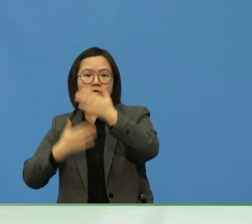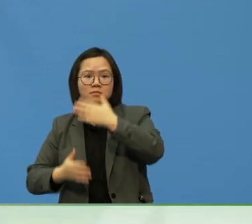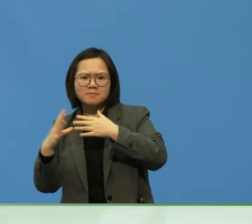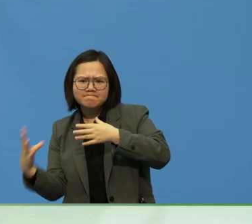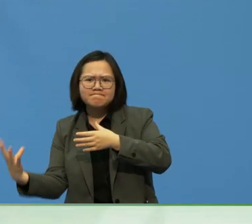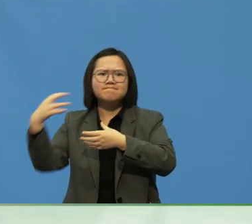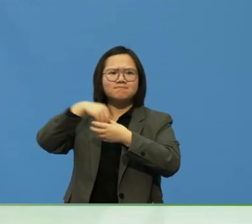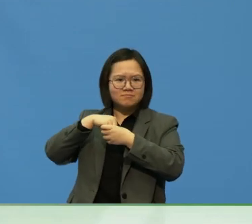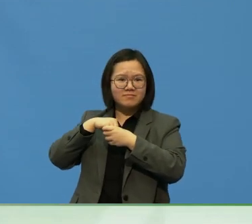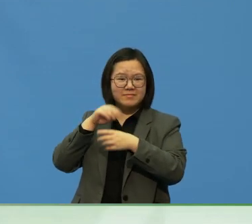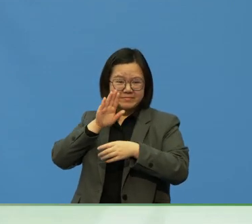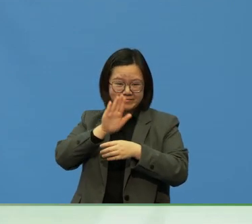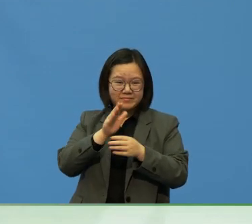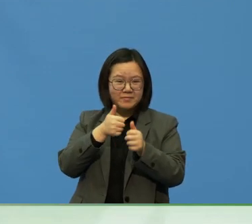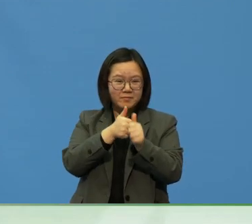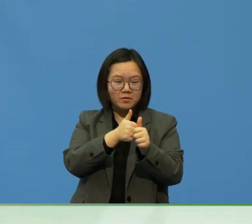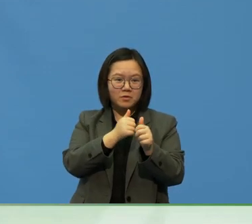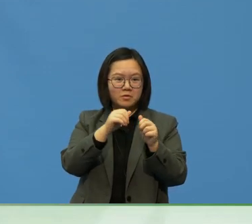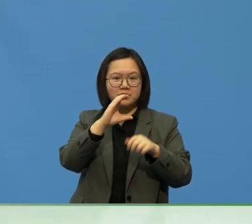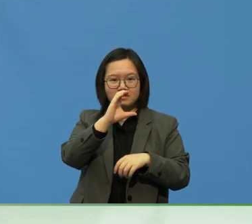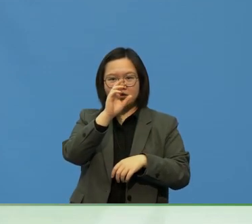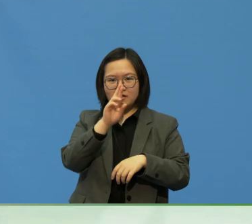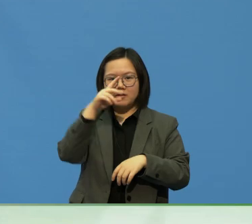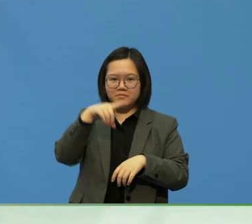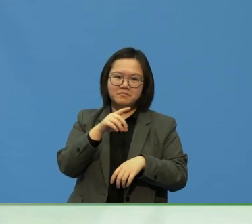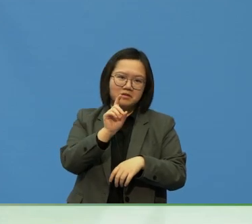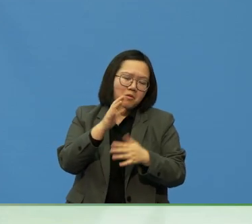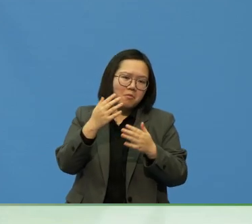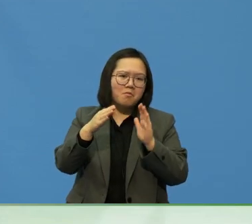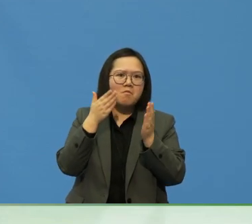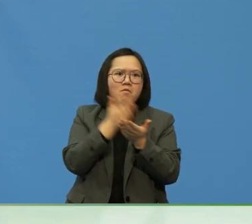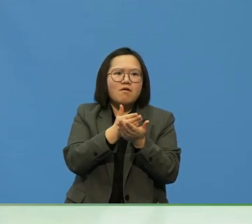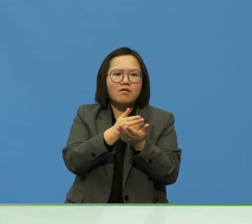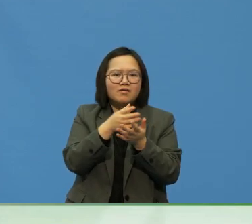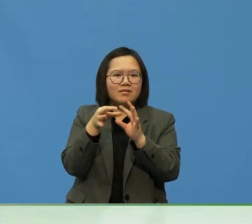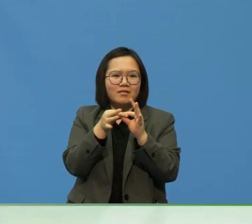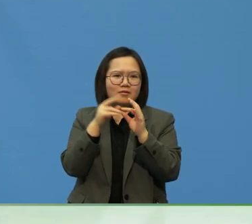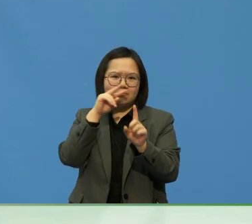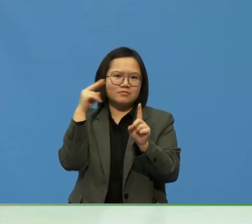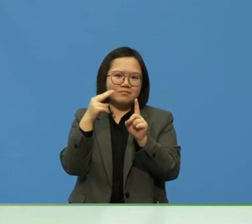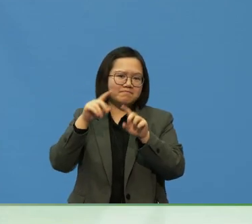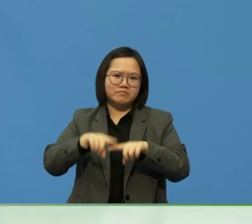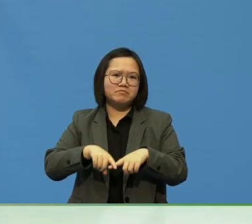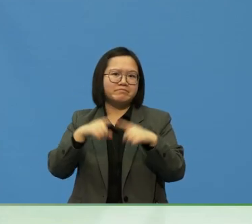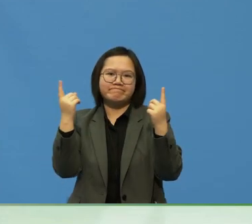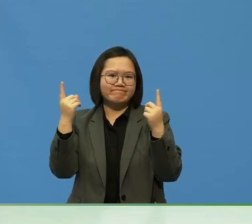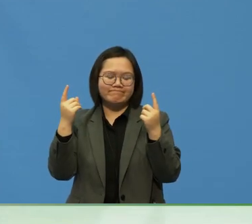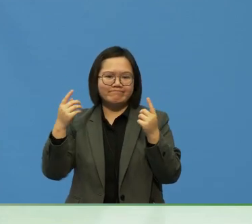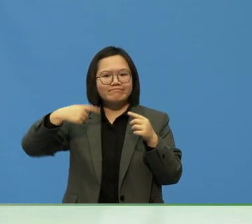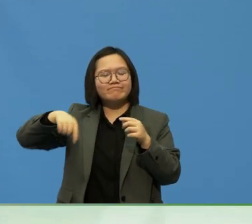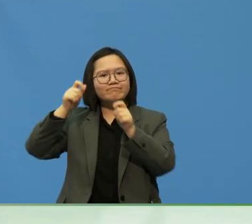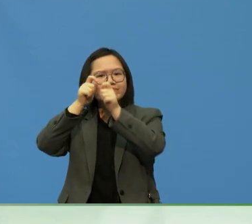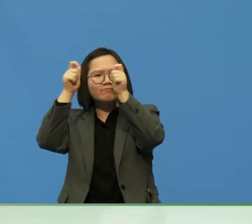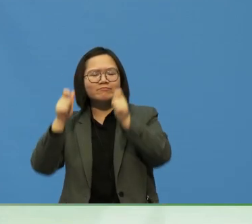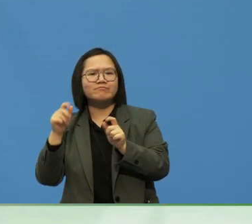way. So we were very intentional when we wrote the Accessible Canada Act to frame it around